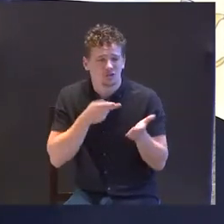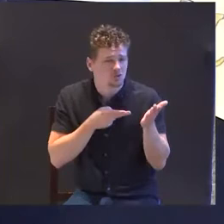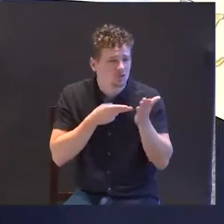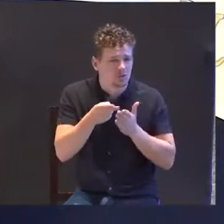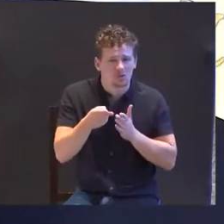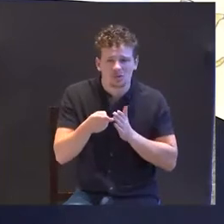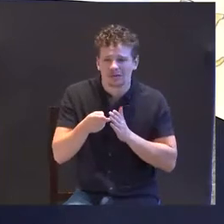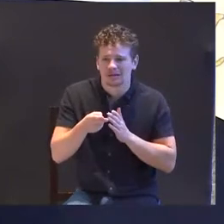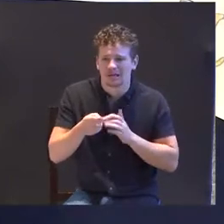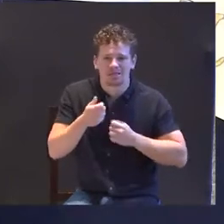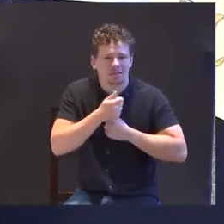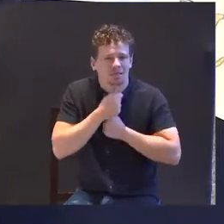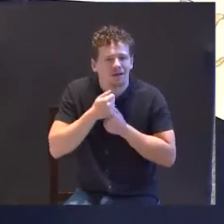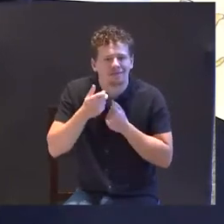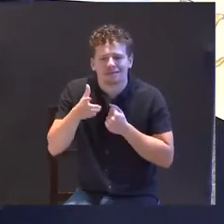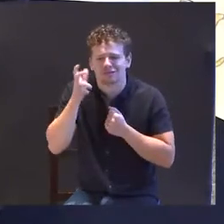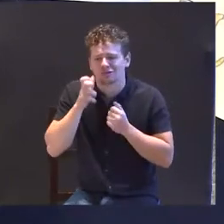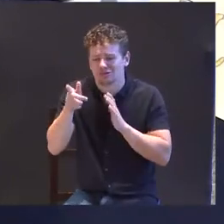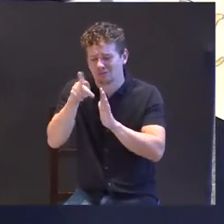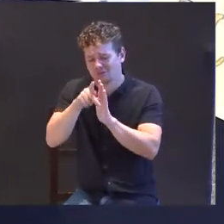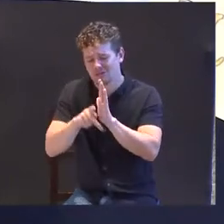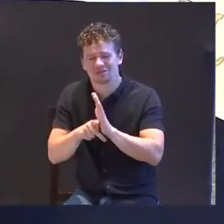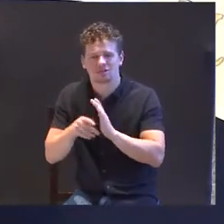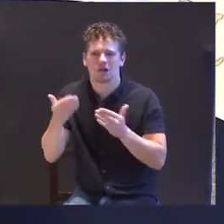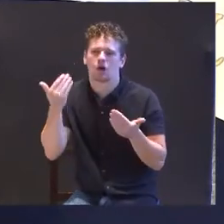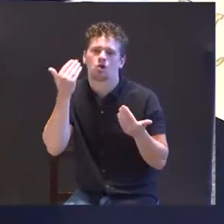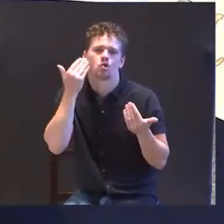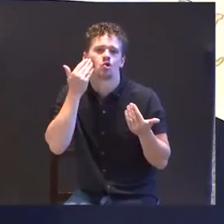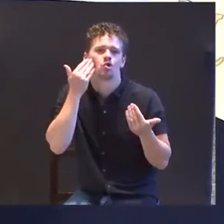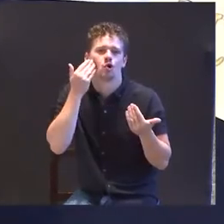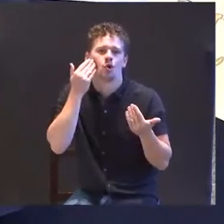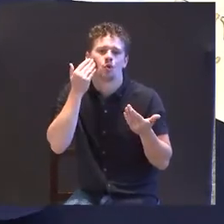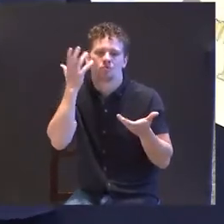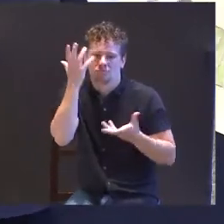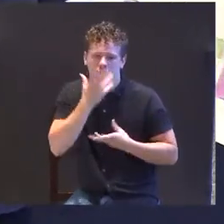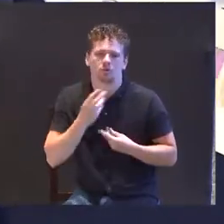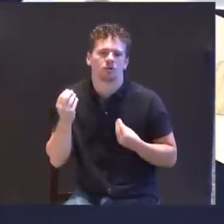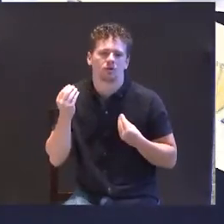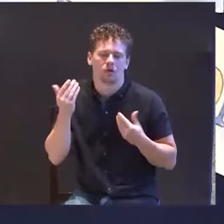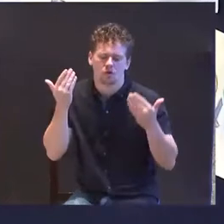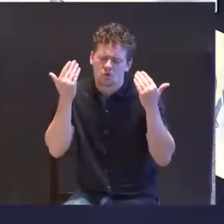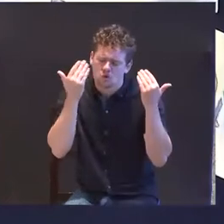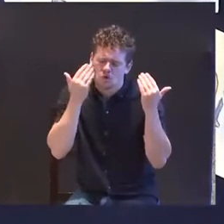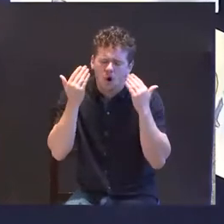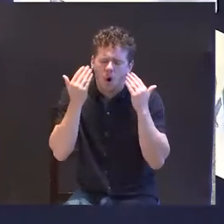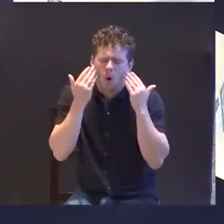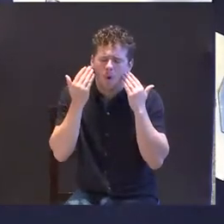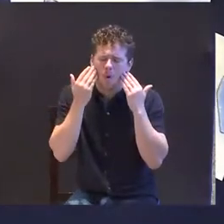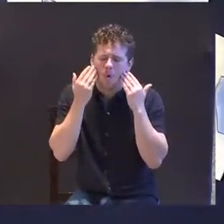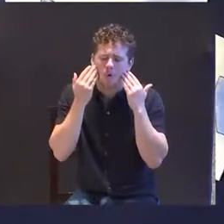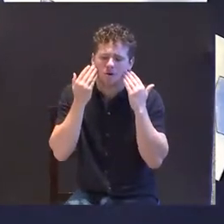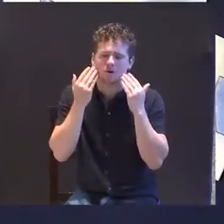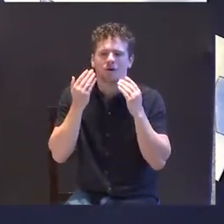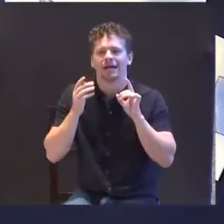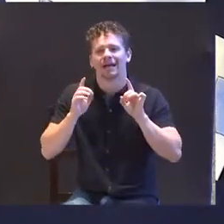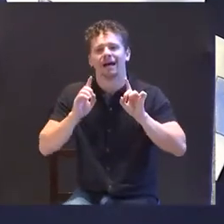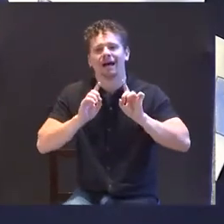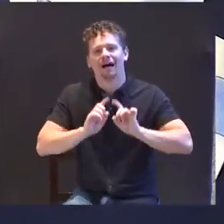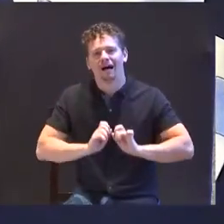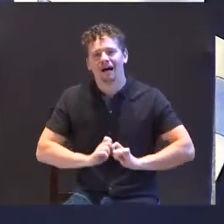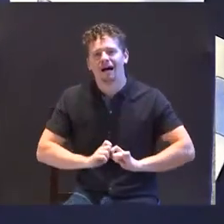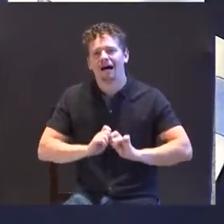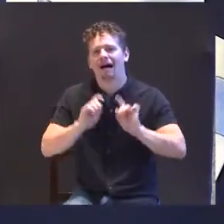And I know without a doubt that they are beautiful. But he says, unless We practice these